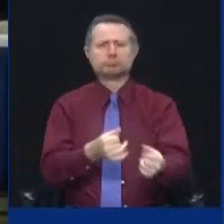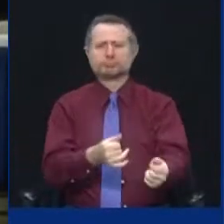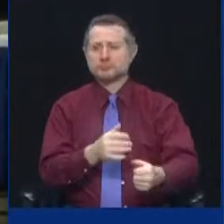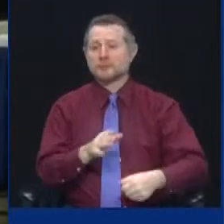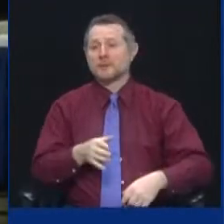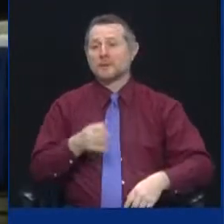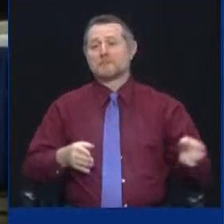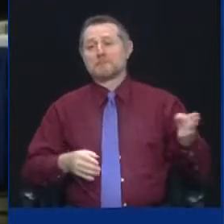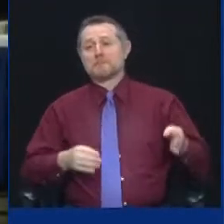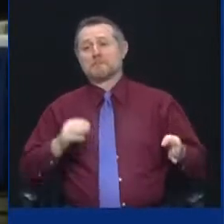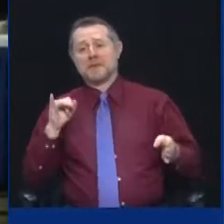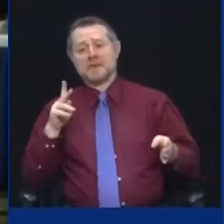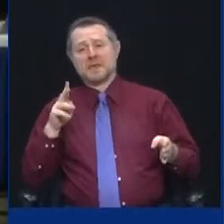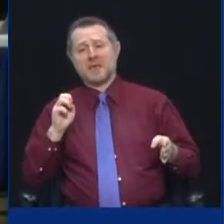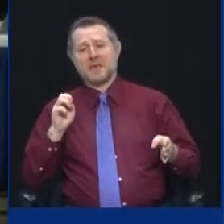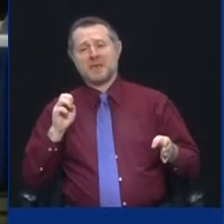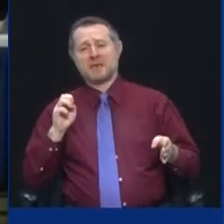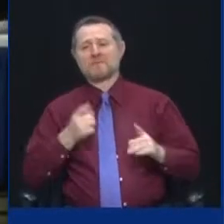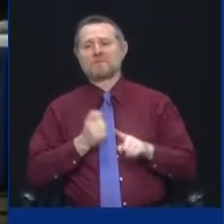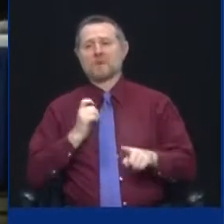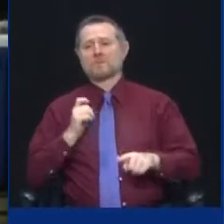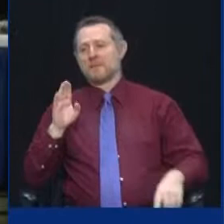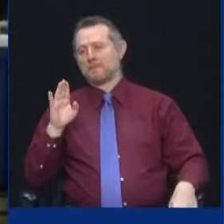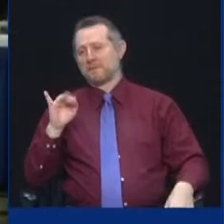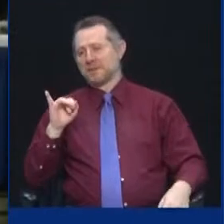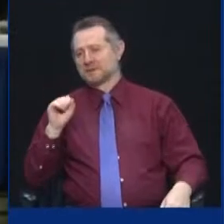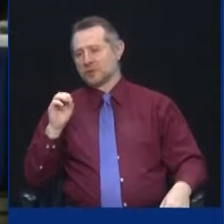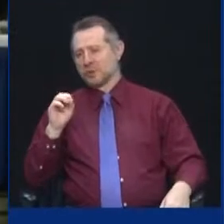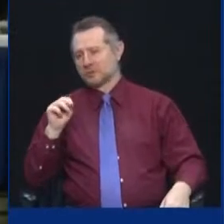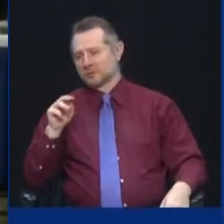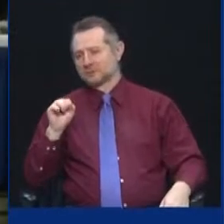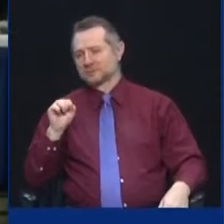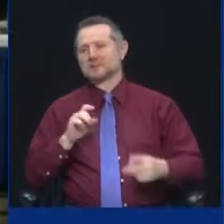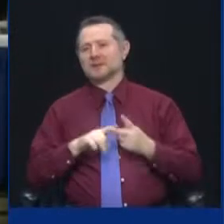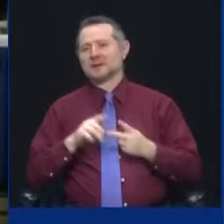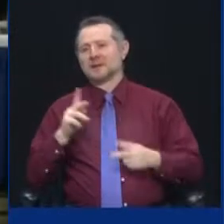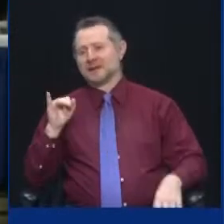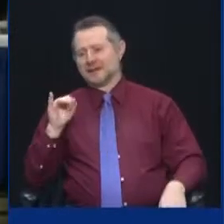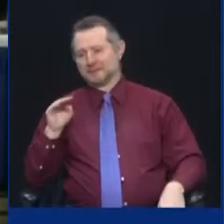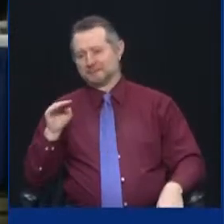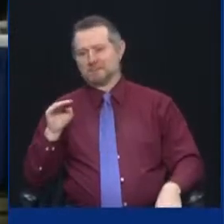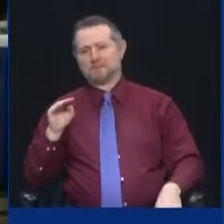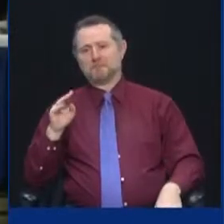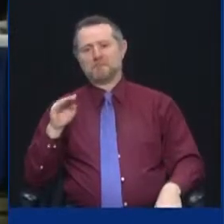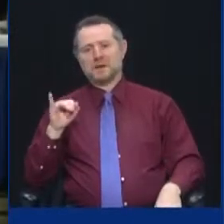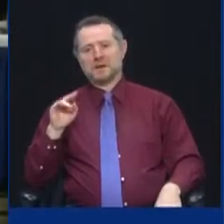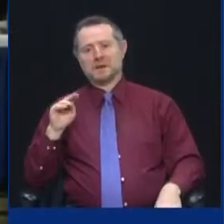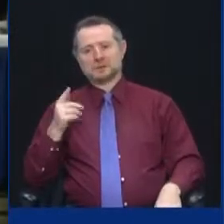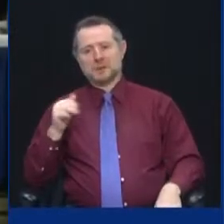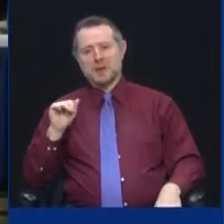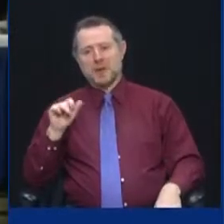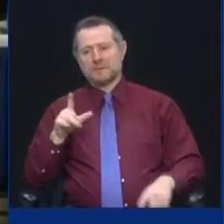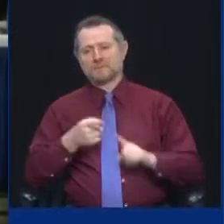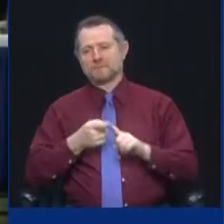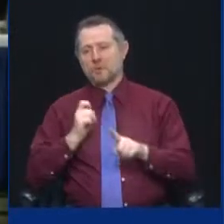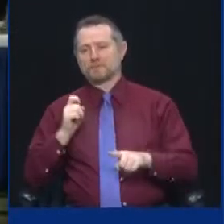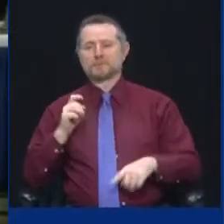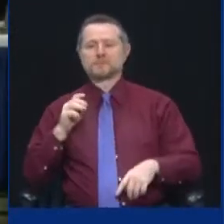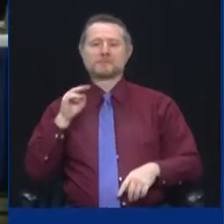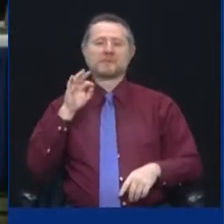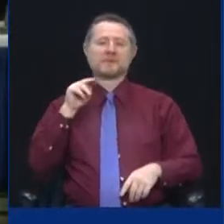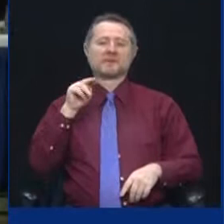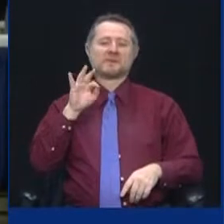the Bisons. We have Kim Minkle from the NFTA, who's the Executive Director. To my right, a man who needs